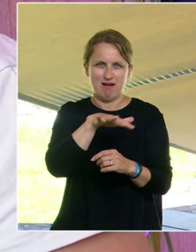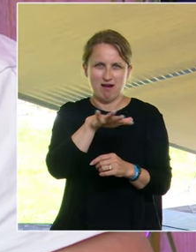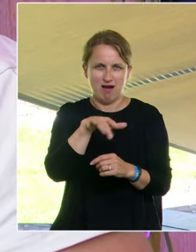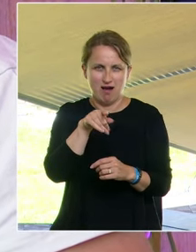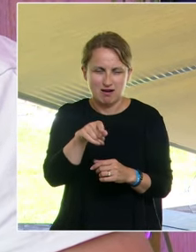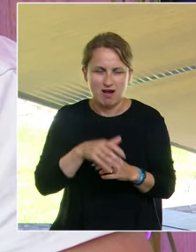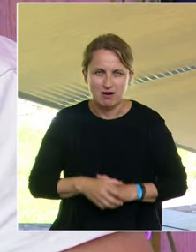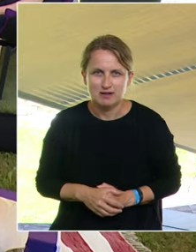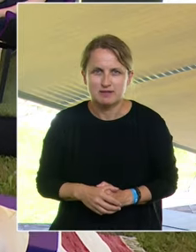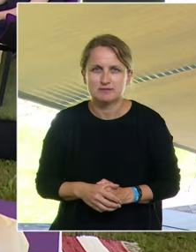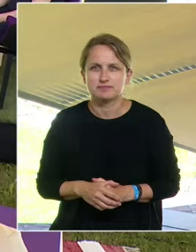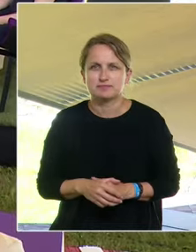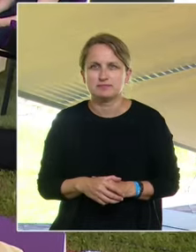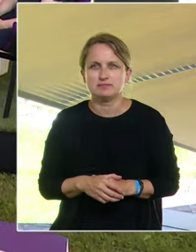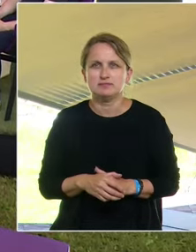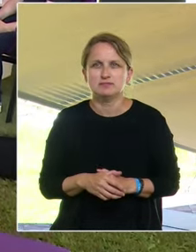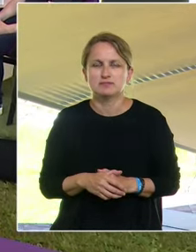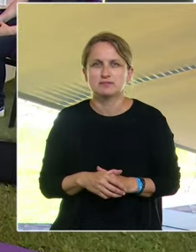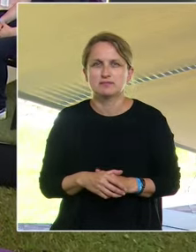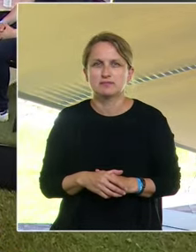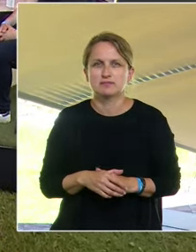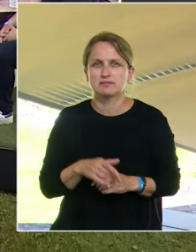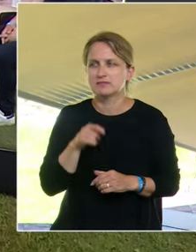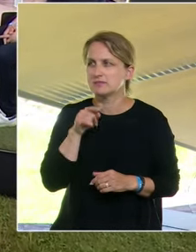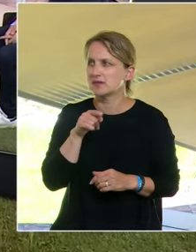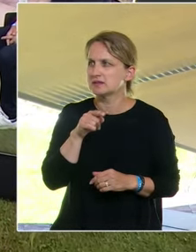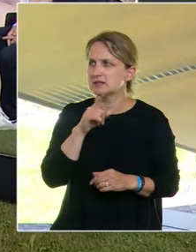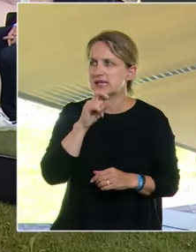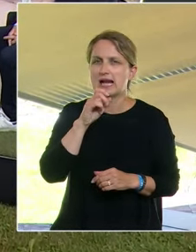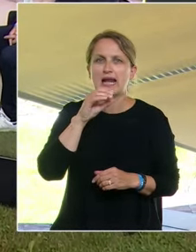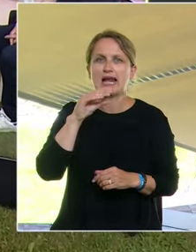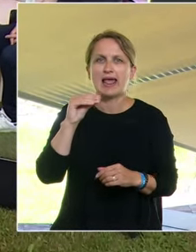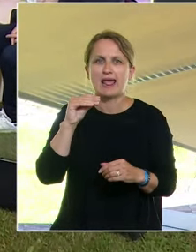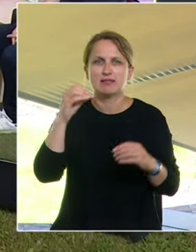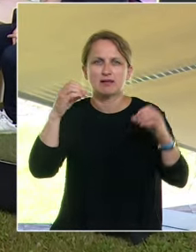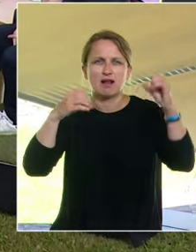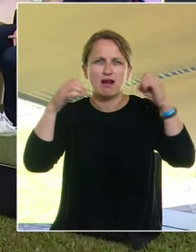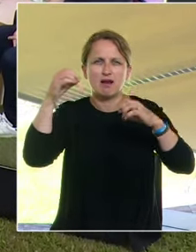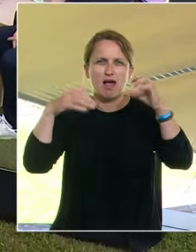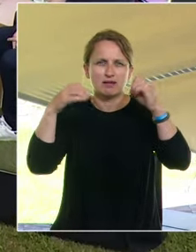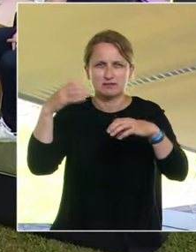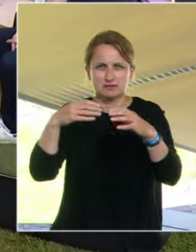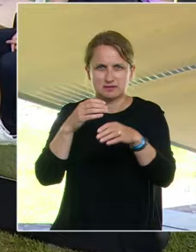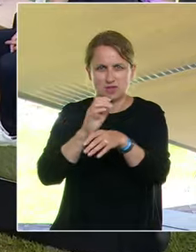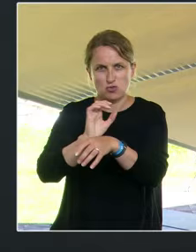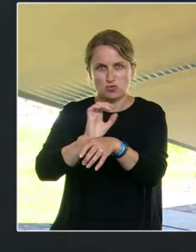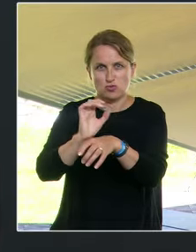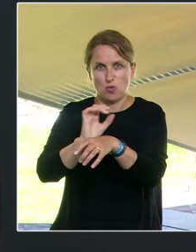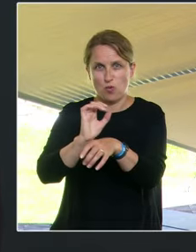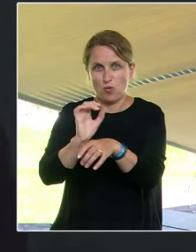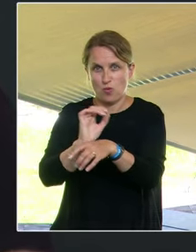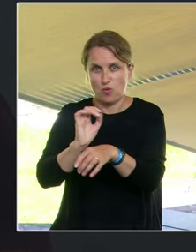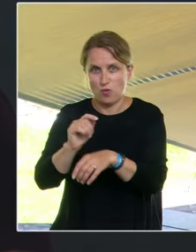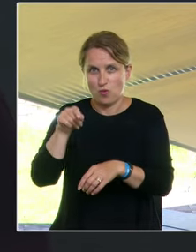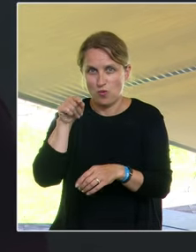the premium LED lighting manufacturing, LED light creator in the world. Mm-hmm. And straight